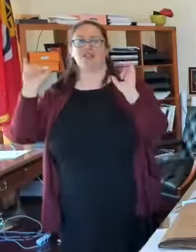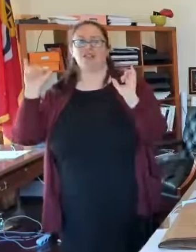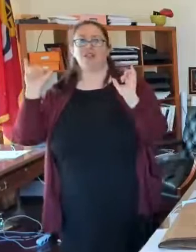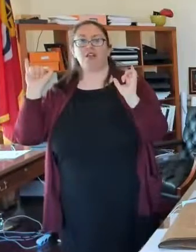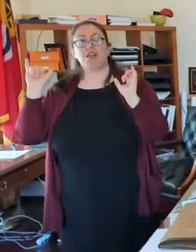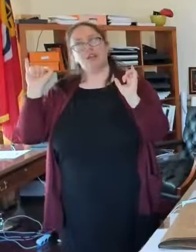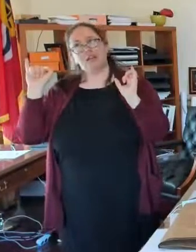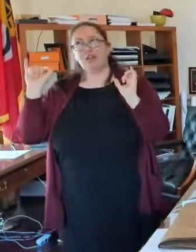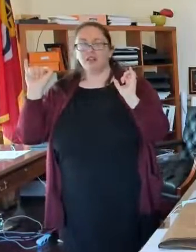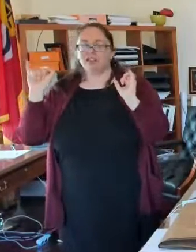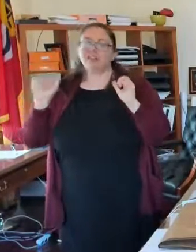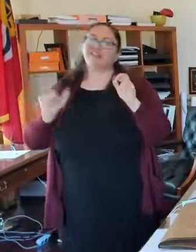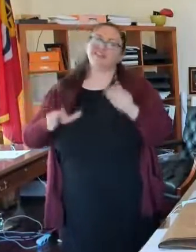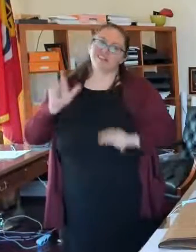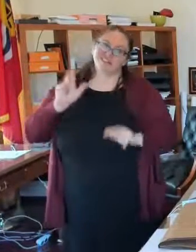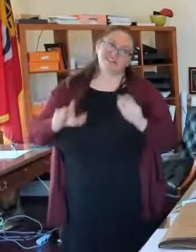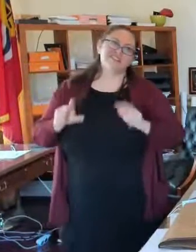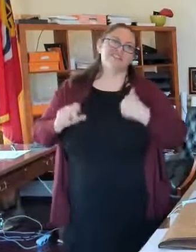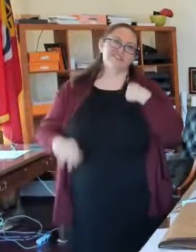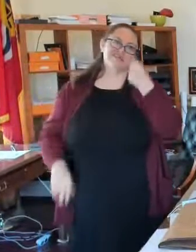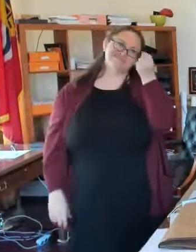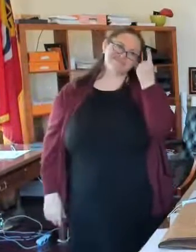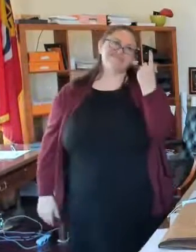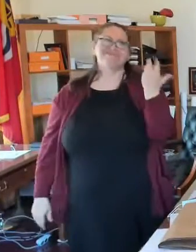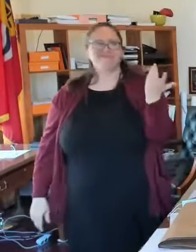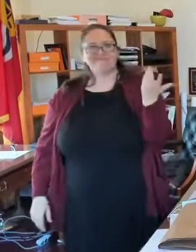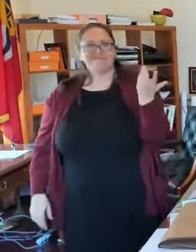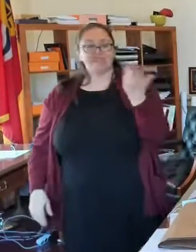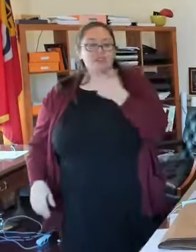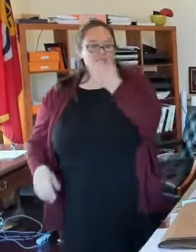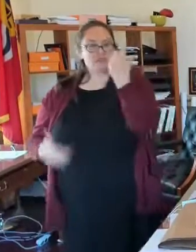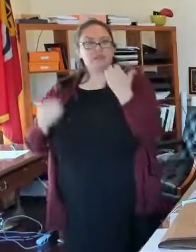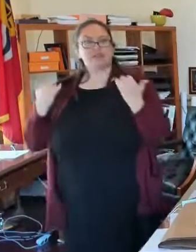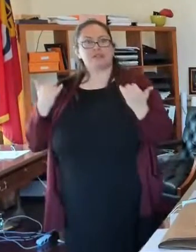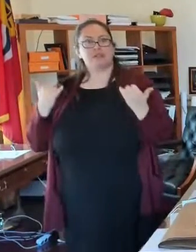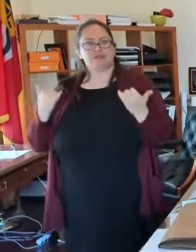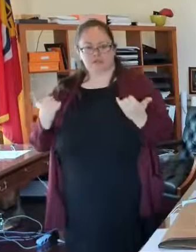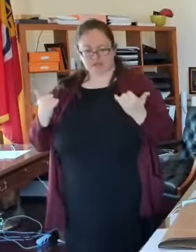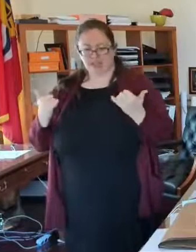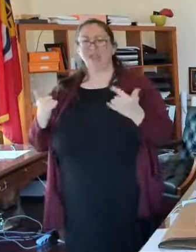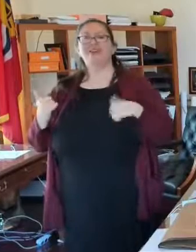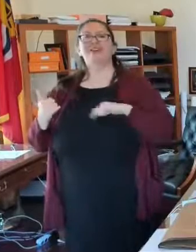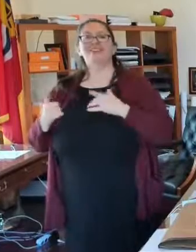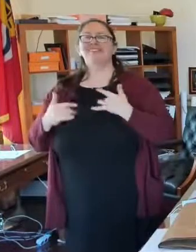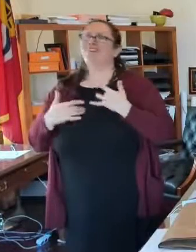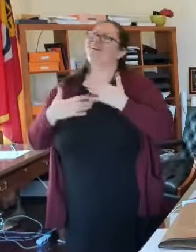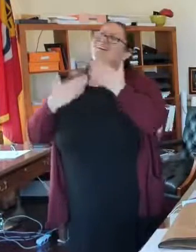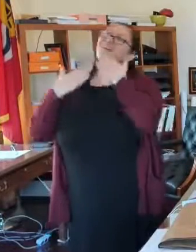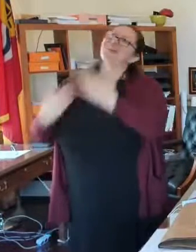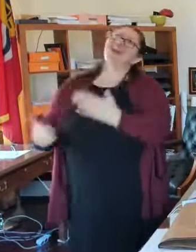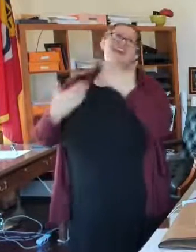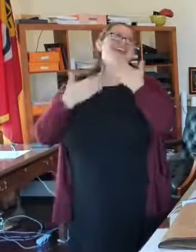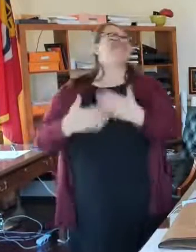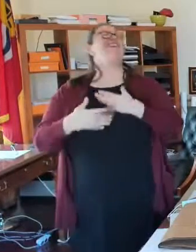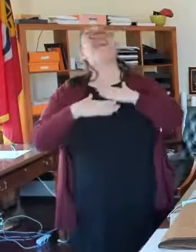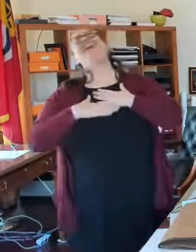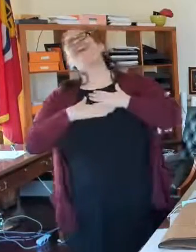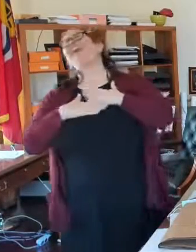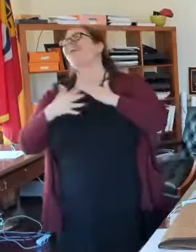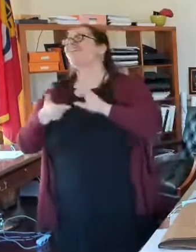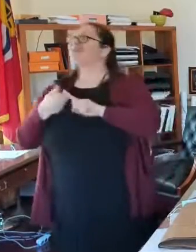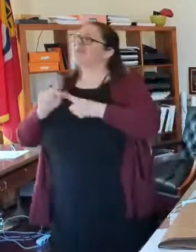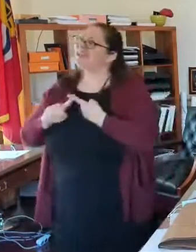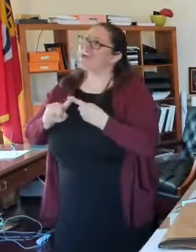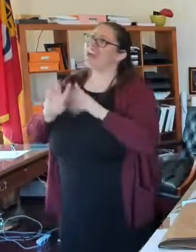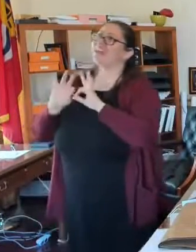it can be a bit awkward. I get that, especially at a time of year when we're all feeling very thankful and grateful for the friends